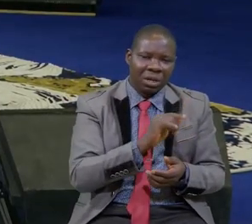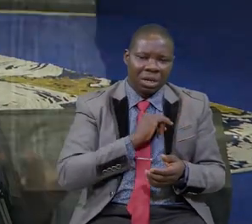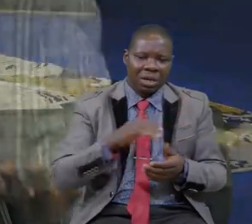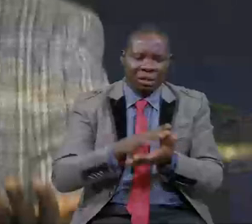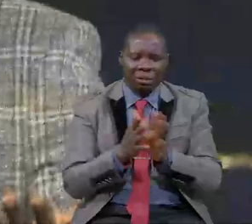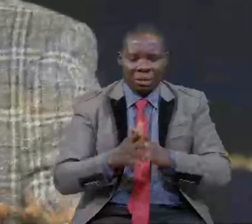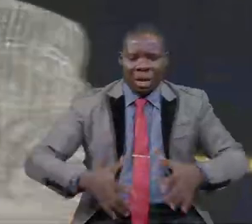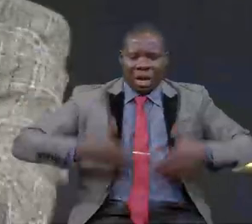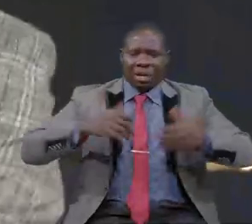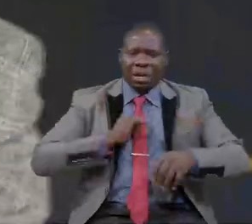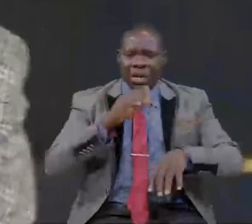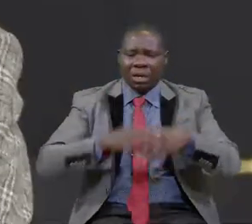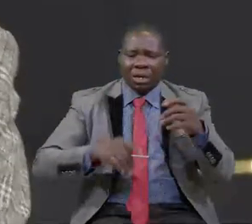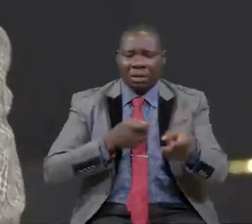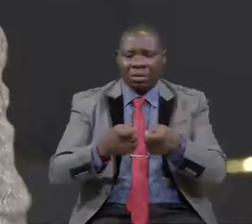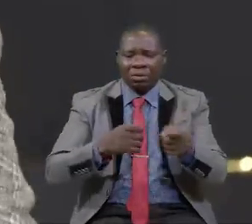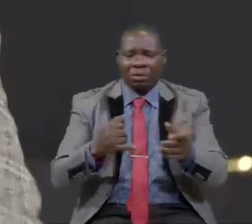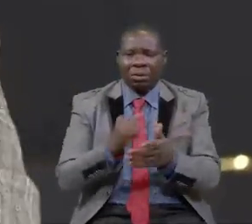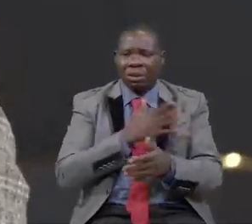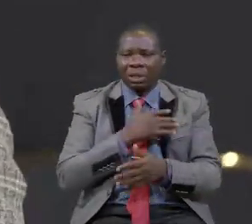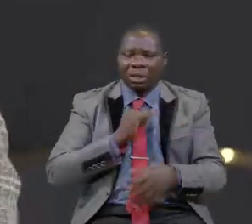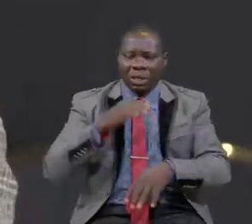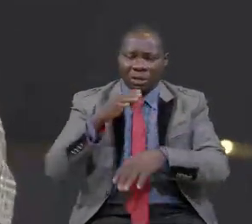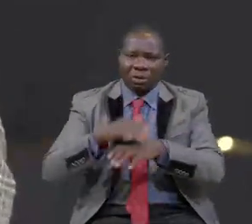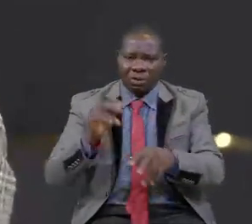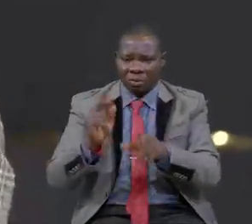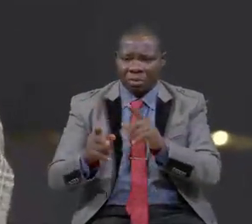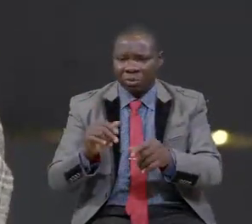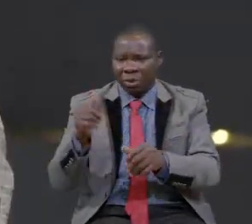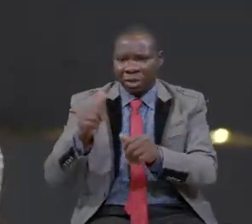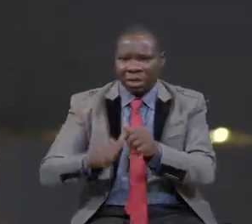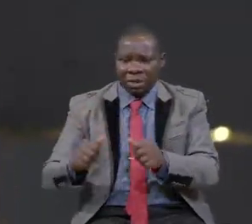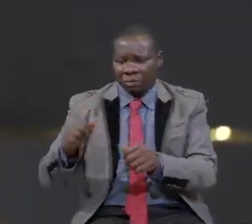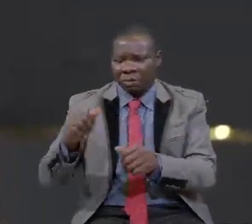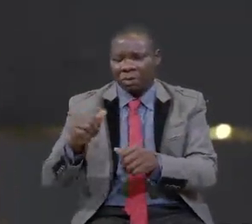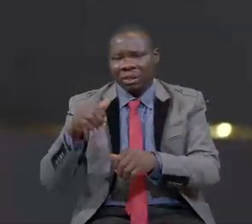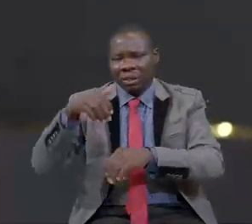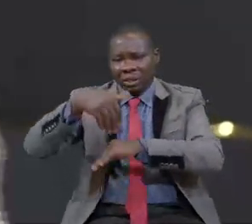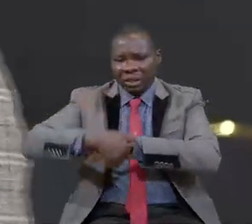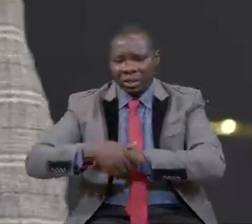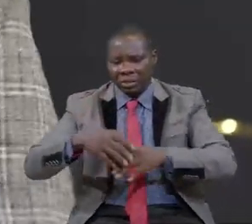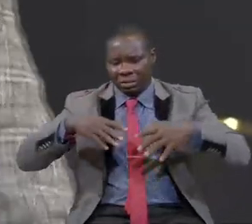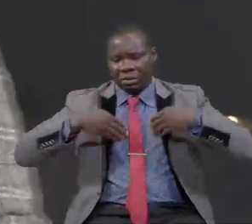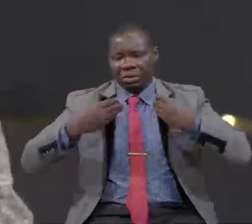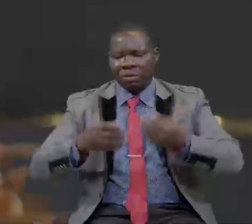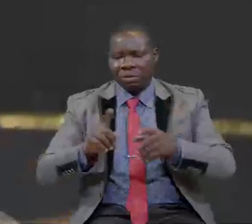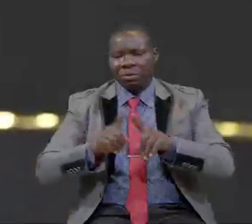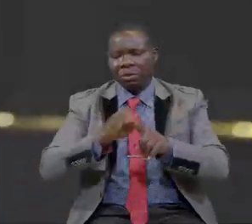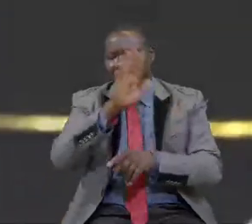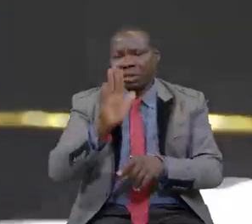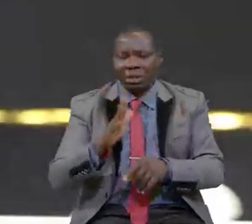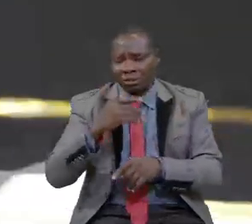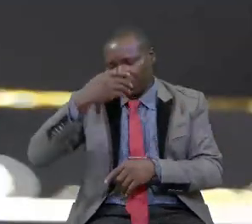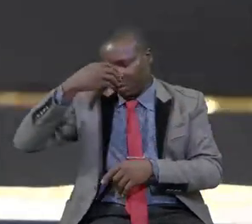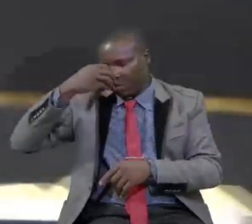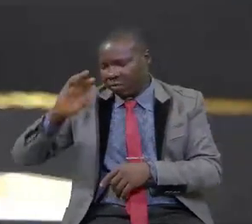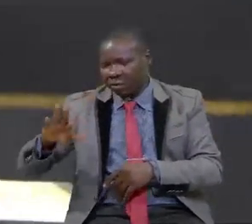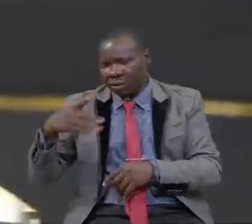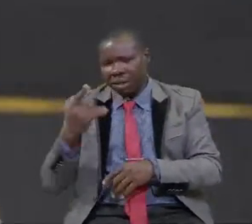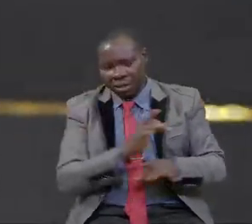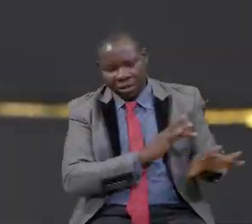help it. And I hurt people every night, confessing, but they never forsake. The mercy of God,